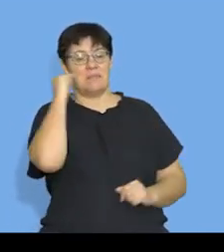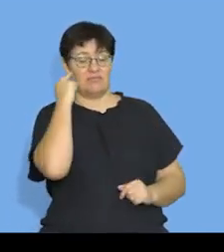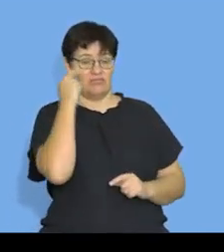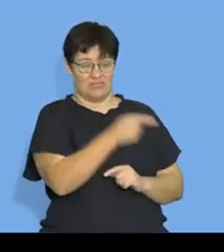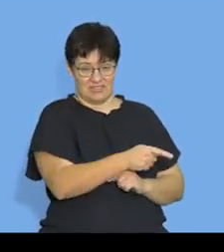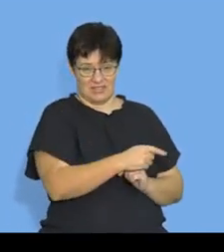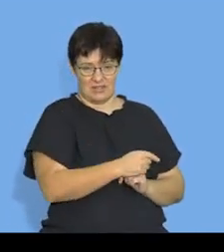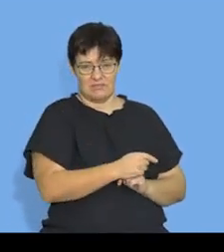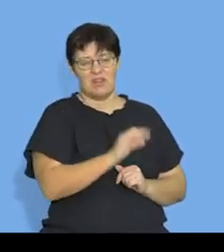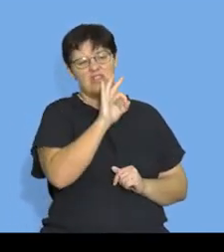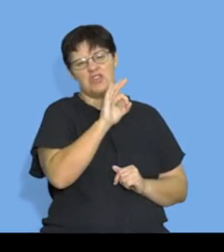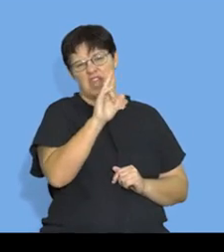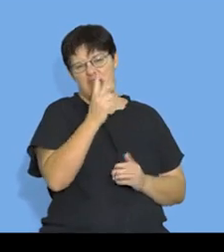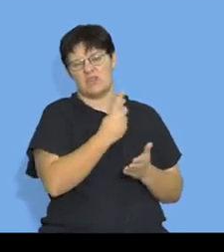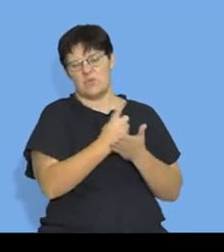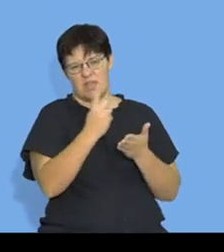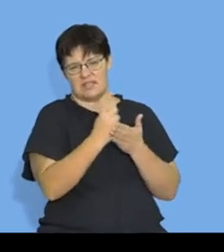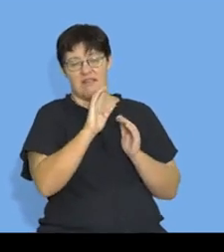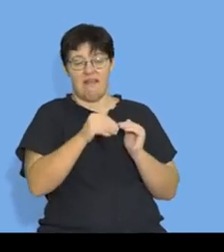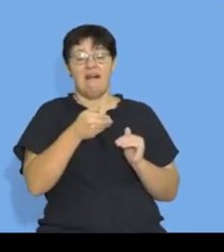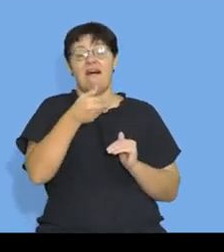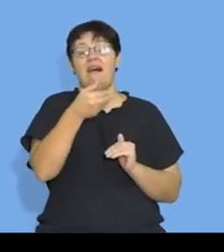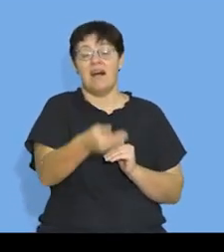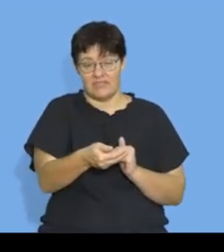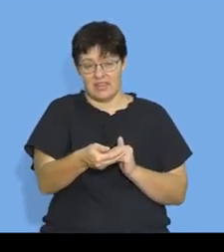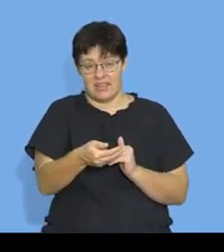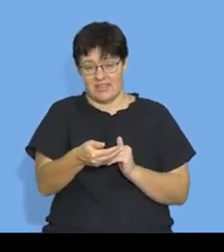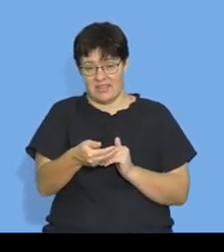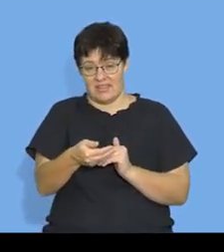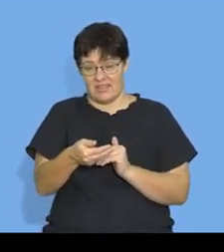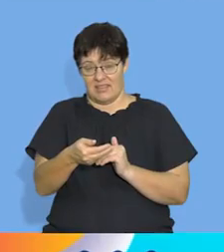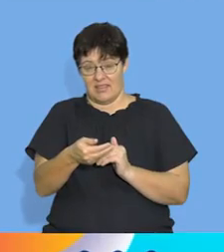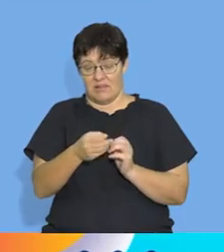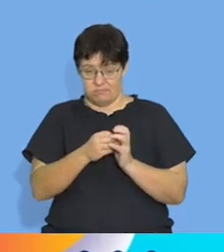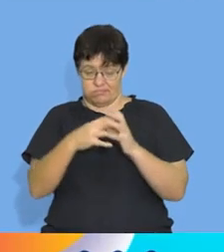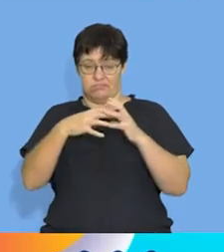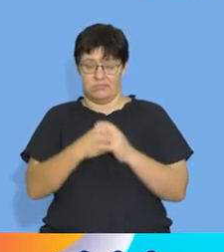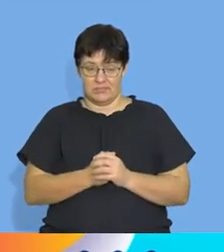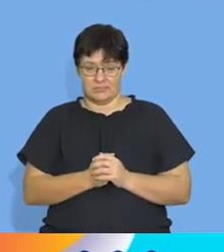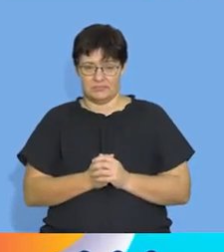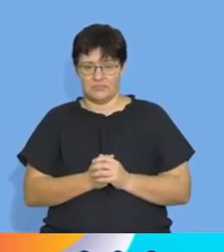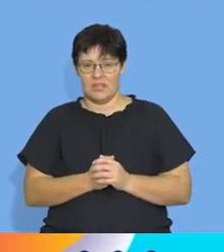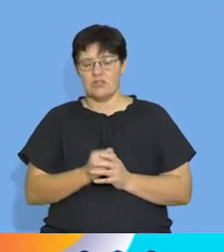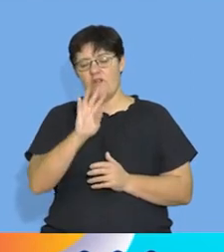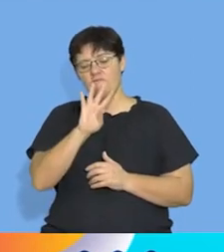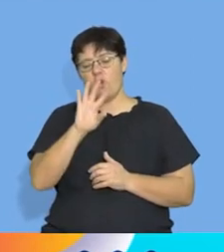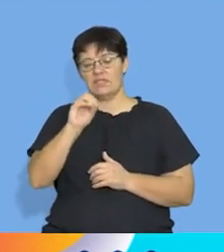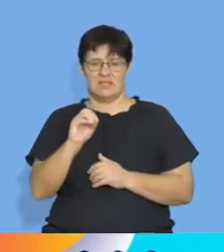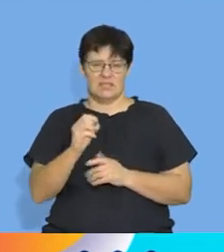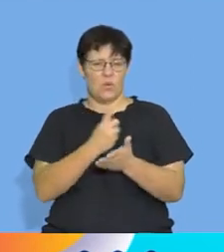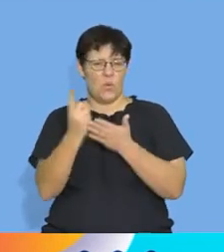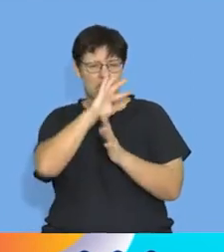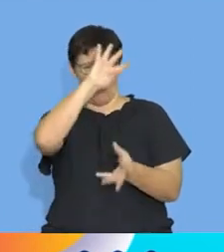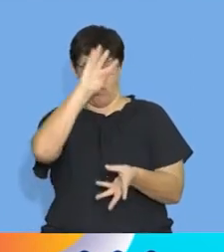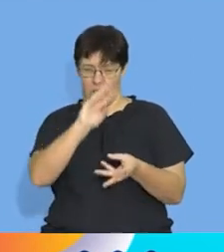period, which is about 38 weeks after fertilization. So you'll find that the gestational period is about 40 weeks,